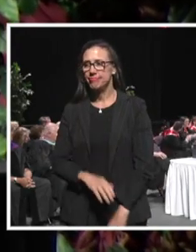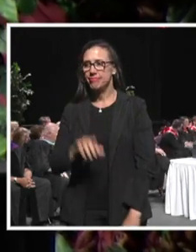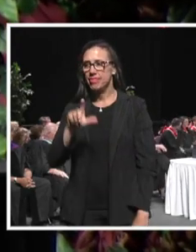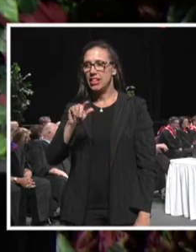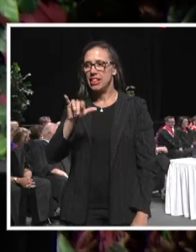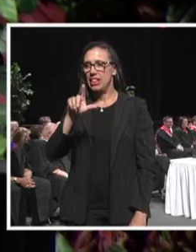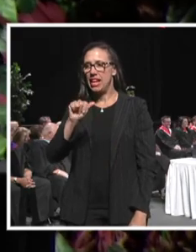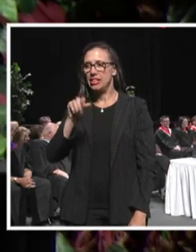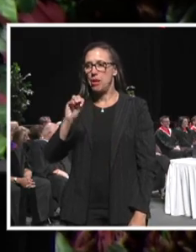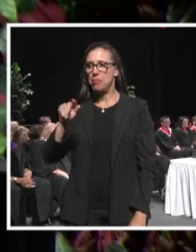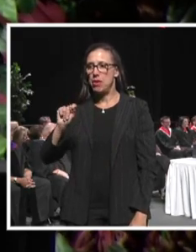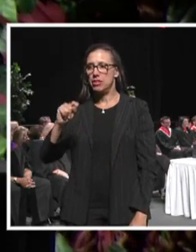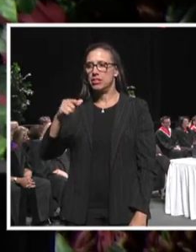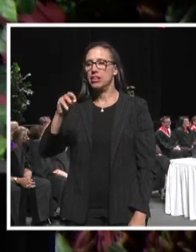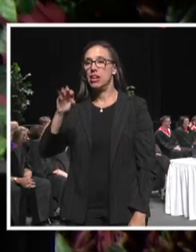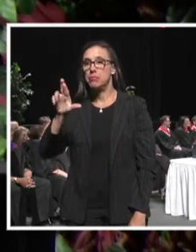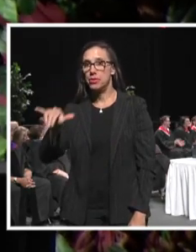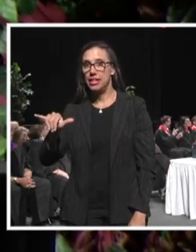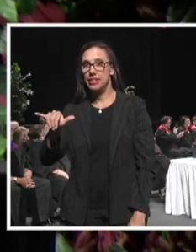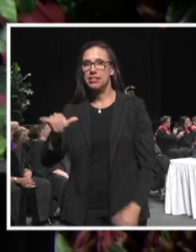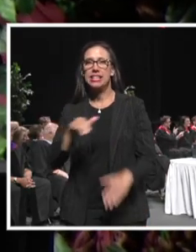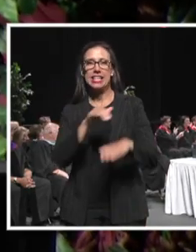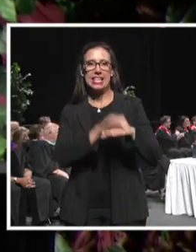Layla Montgomery, English.